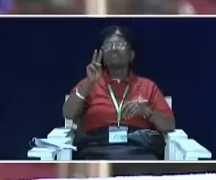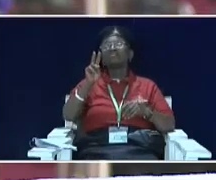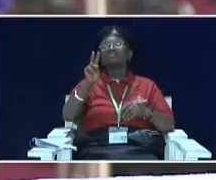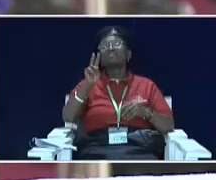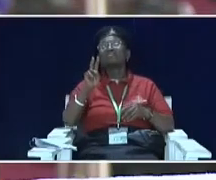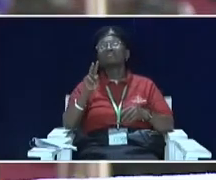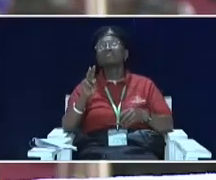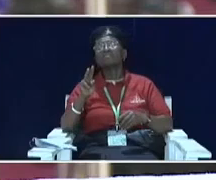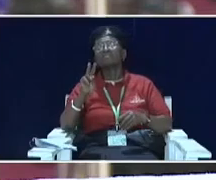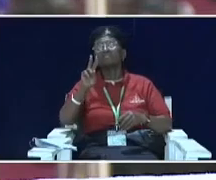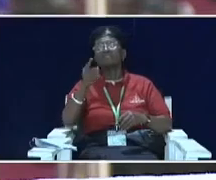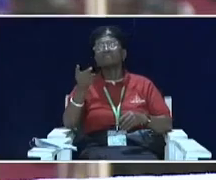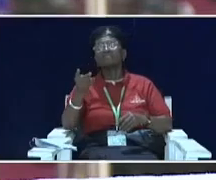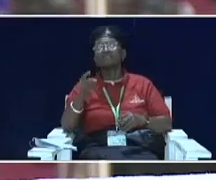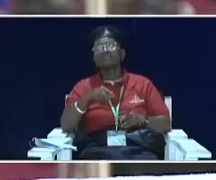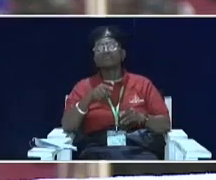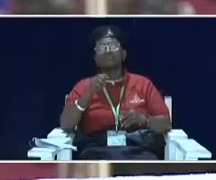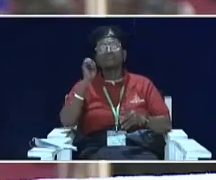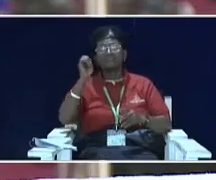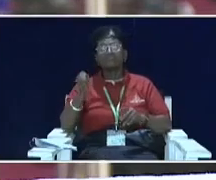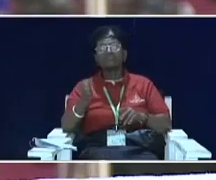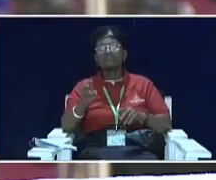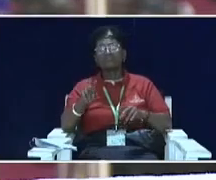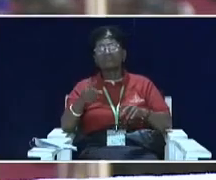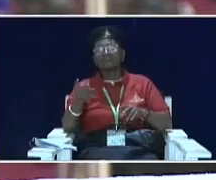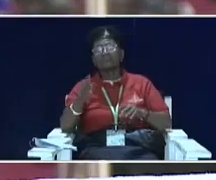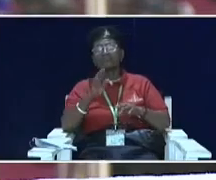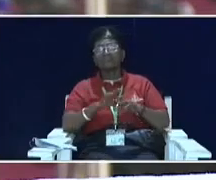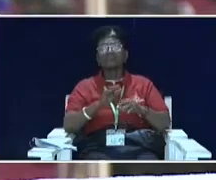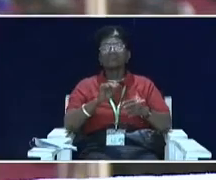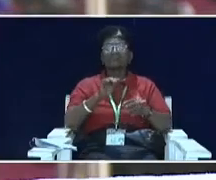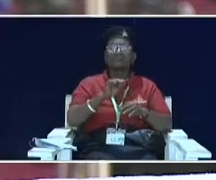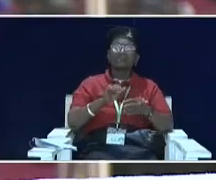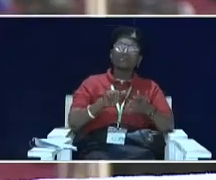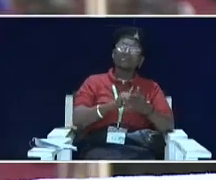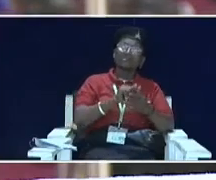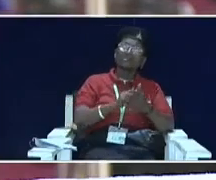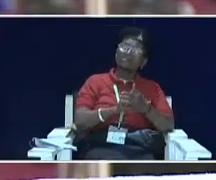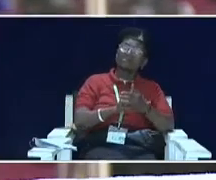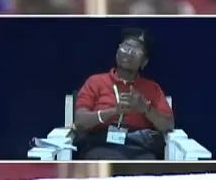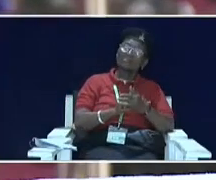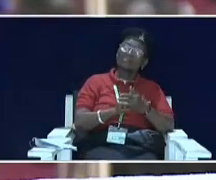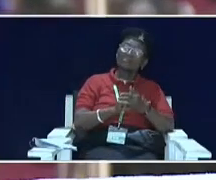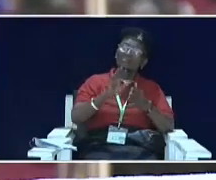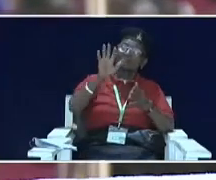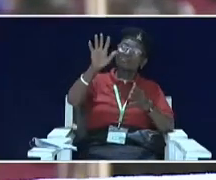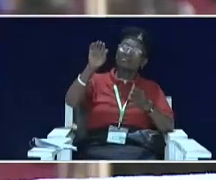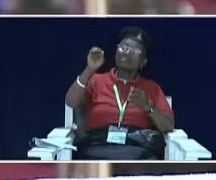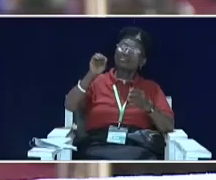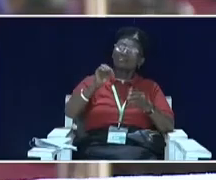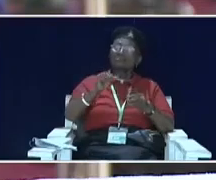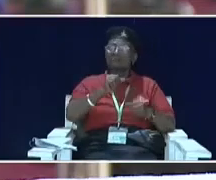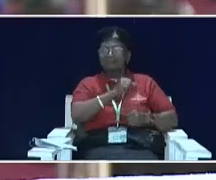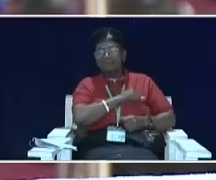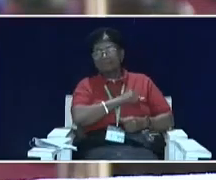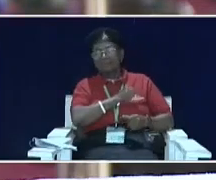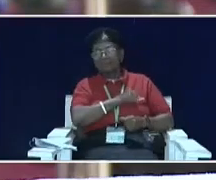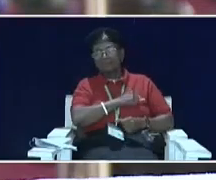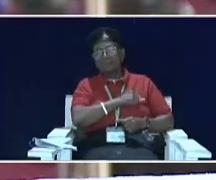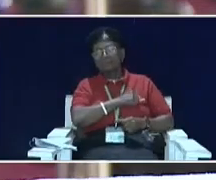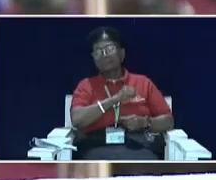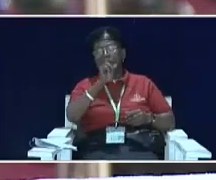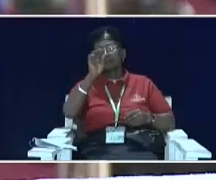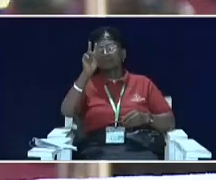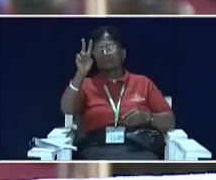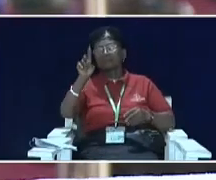when it fell on those 50 soldiers and captain, 2 times. 2 Kings 1, 9 to